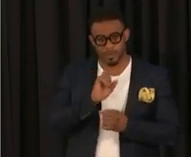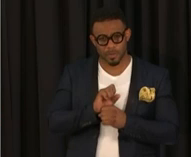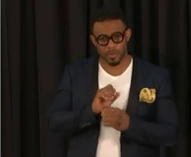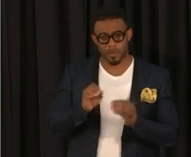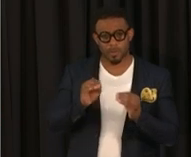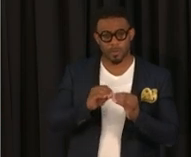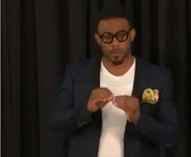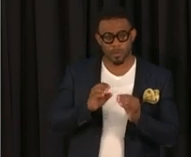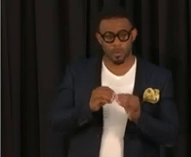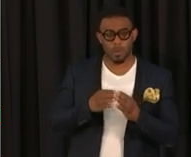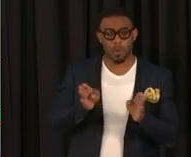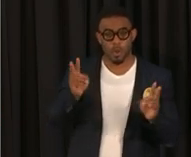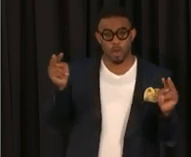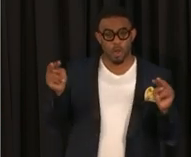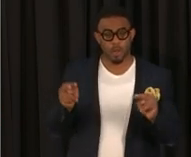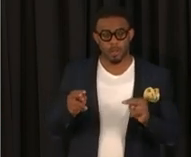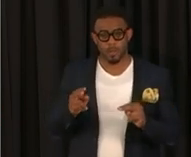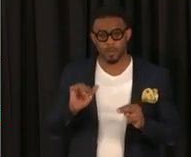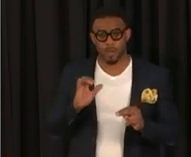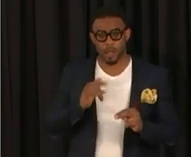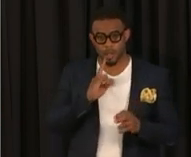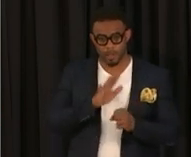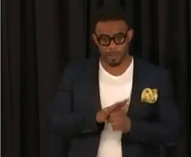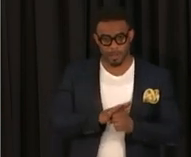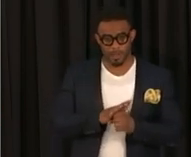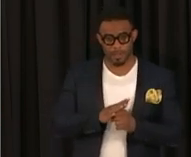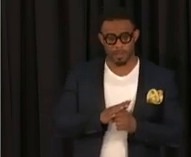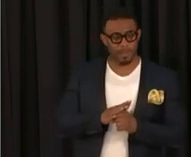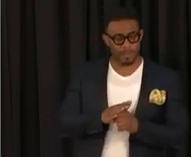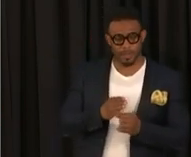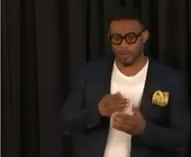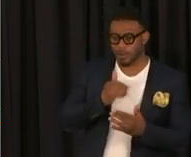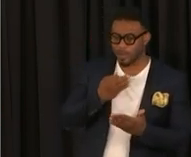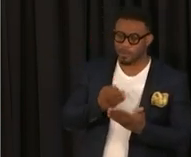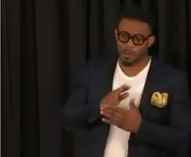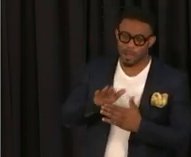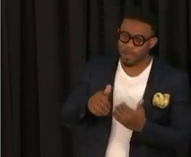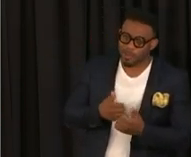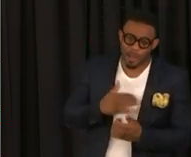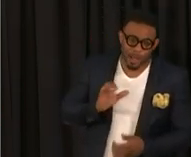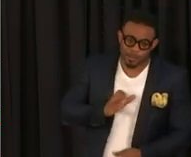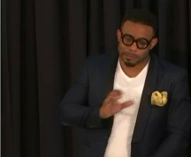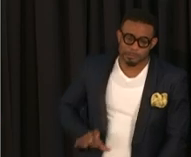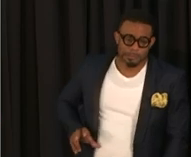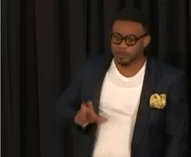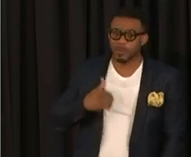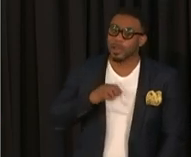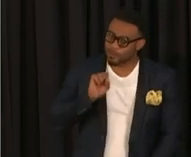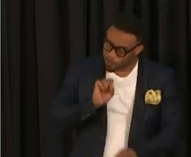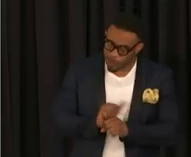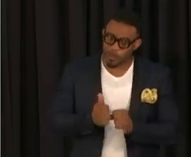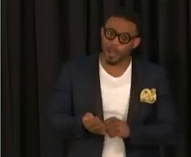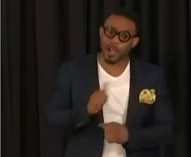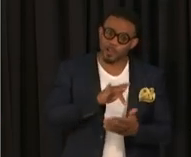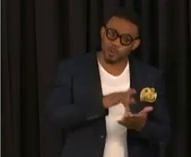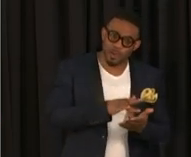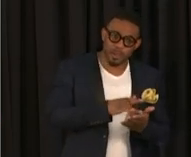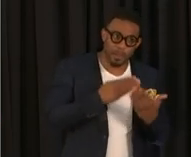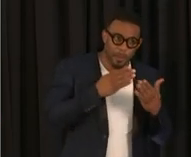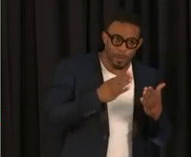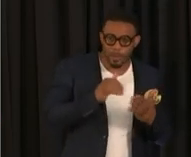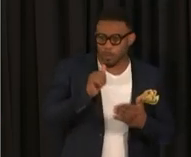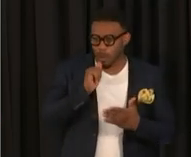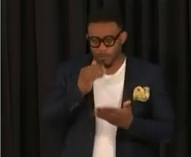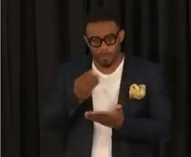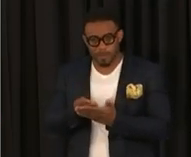there's certainly more the broader you look at it. With our commitment of capital, we're not going to fund all of that ourselves. We have to work with other sources of